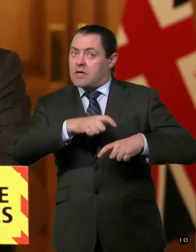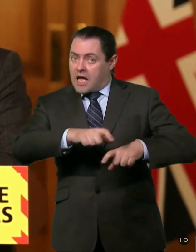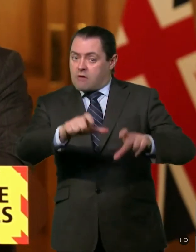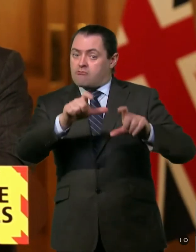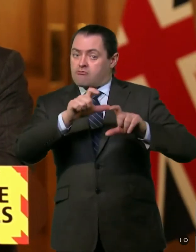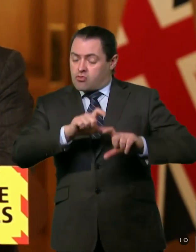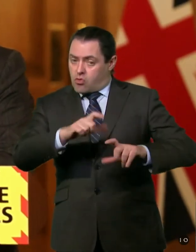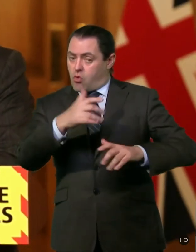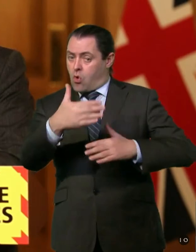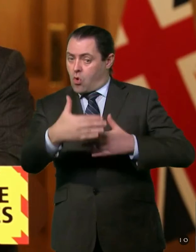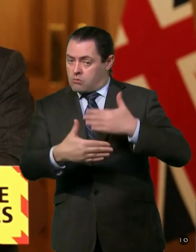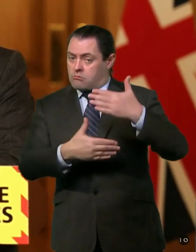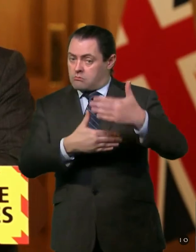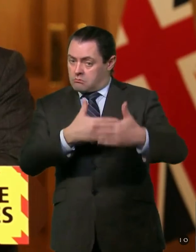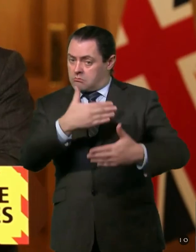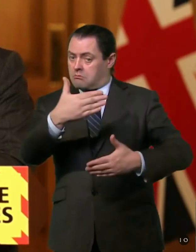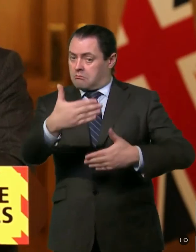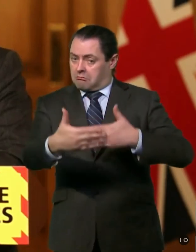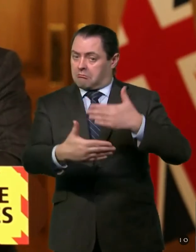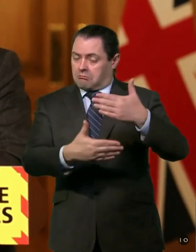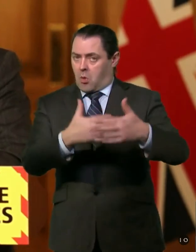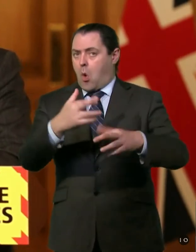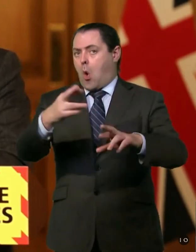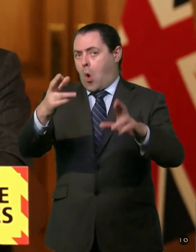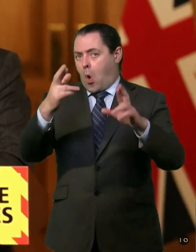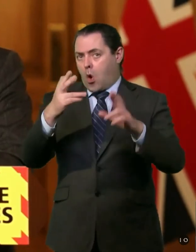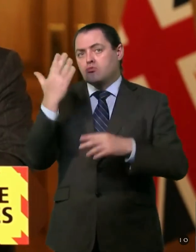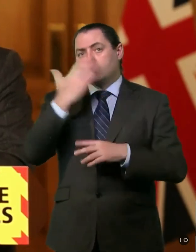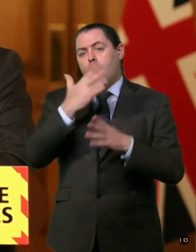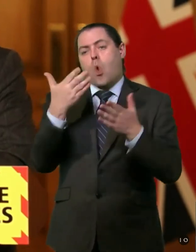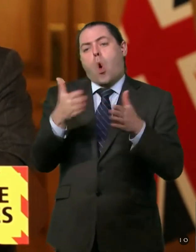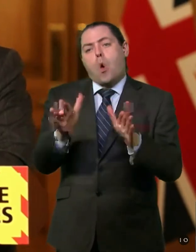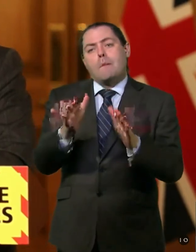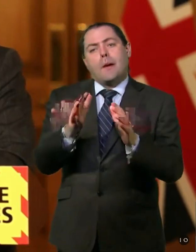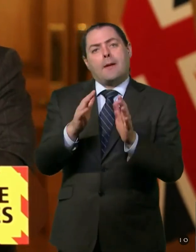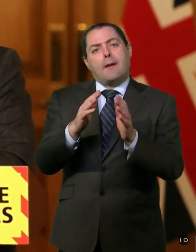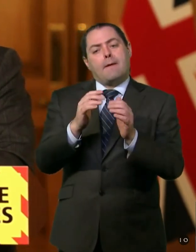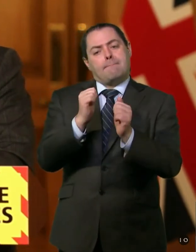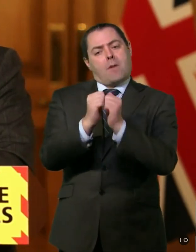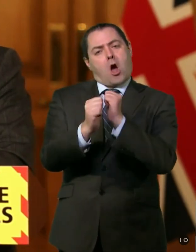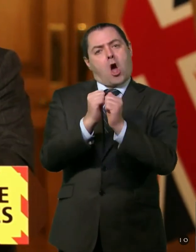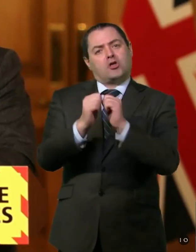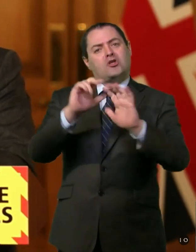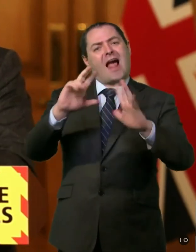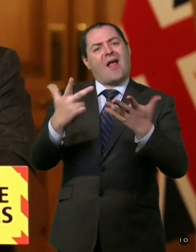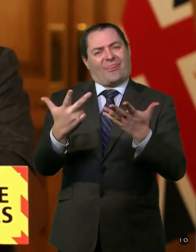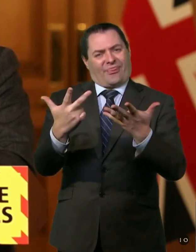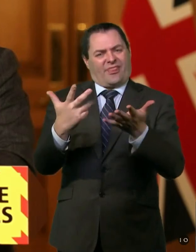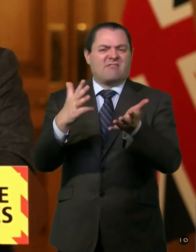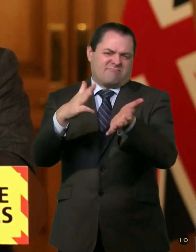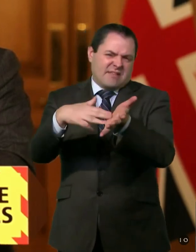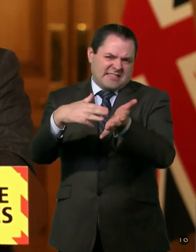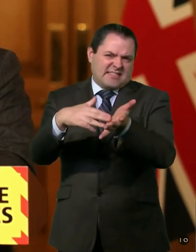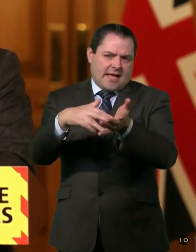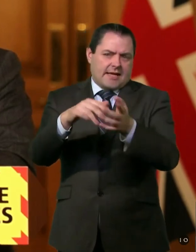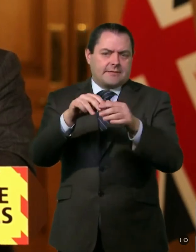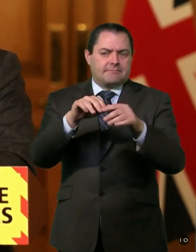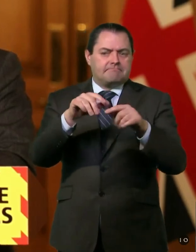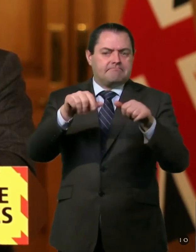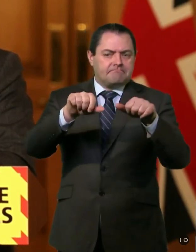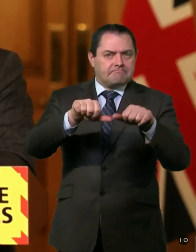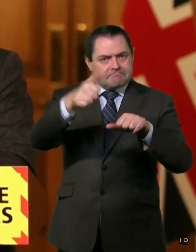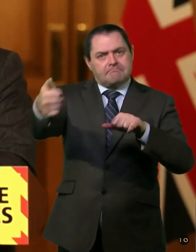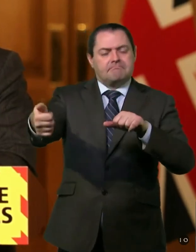opening schools on Monday, March the 8th. And to help parents and teachers with